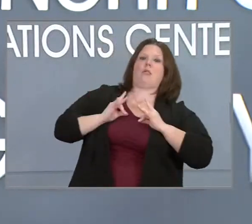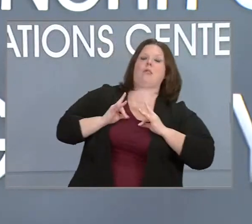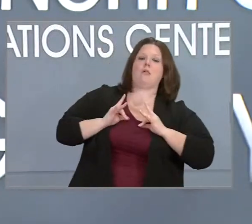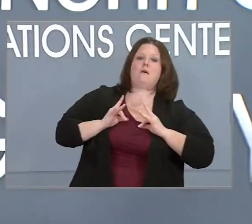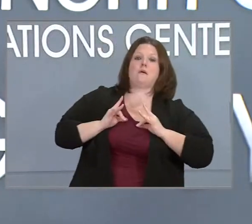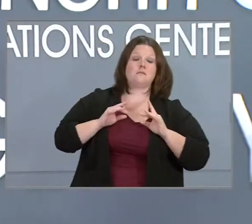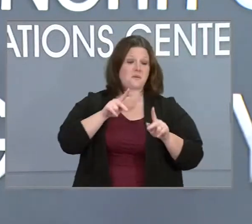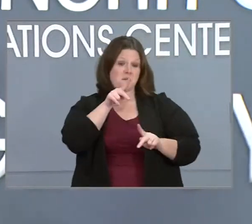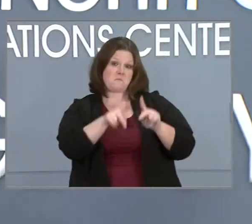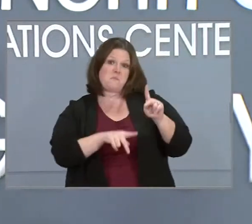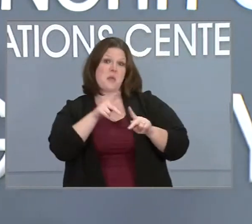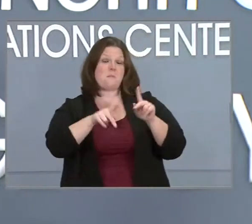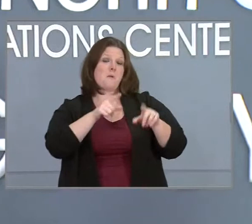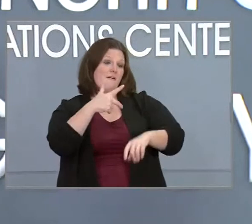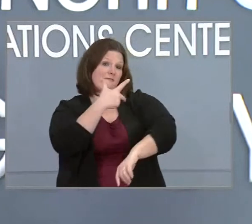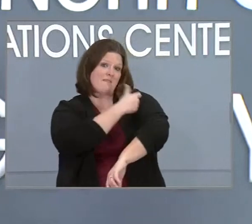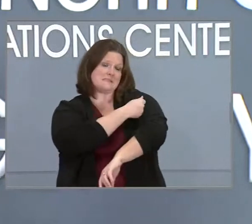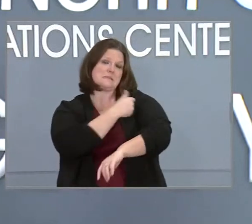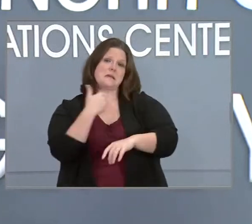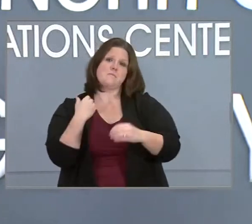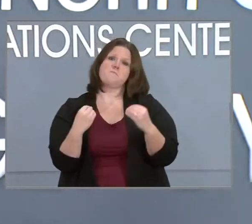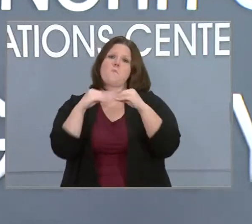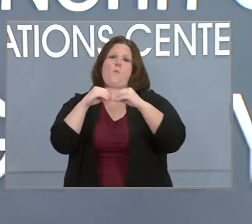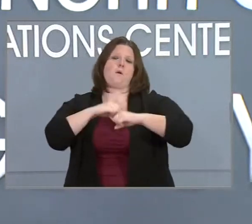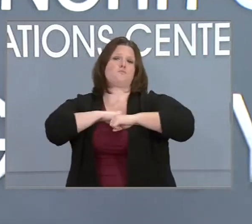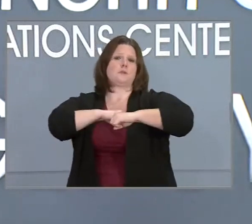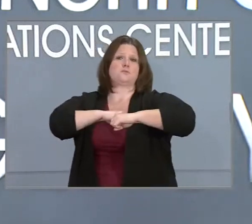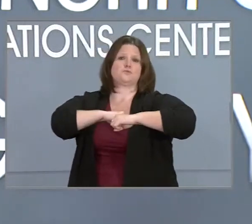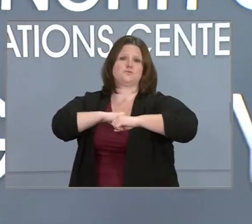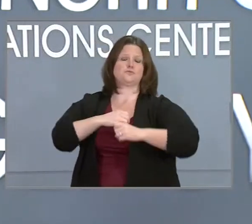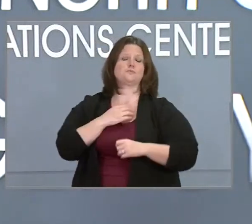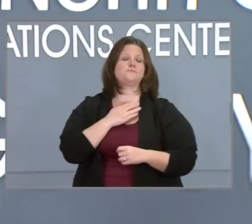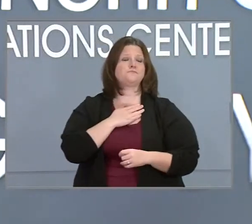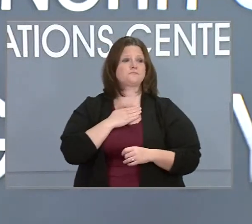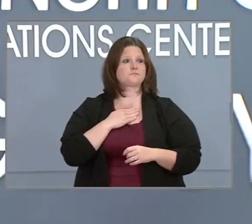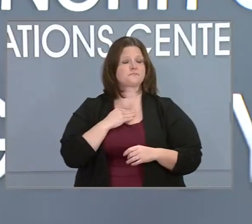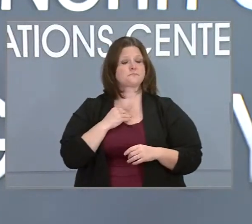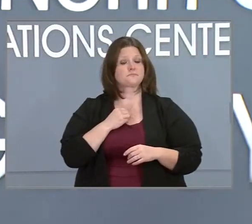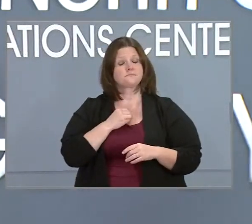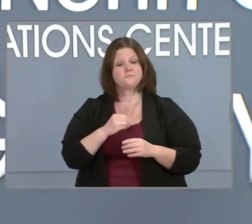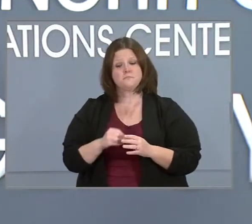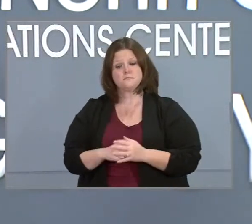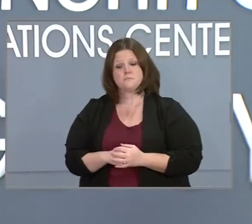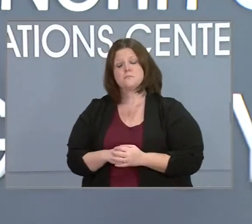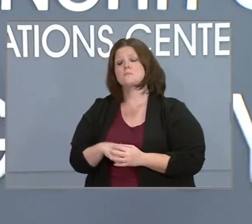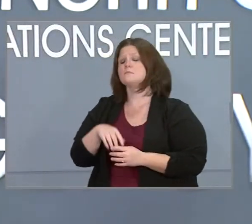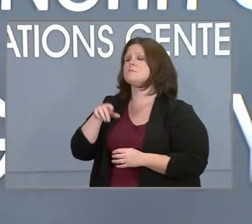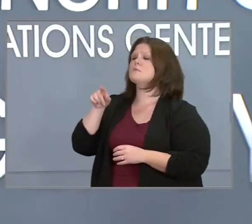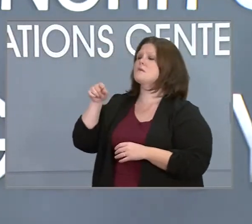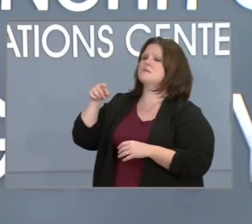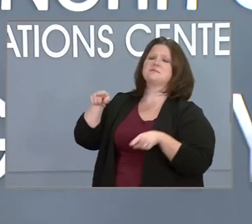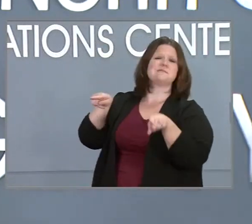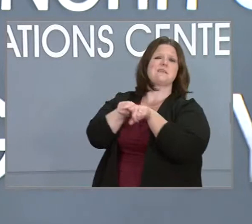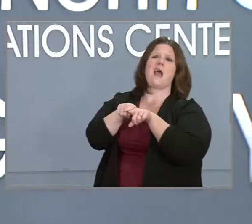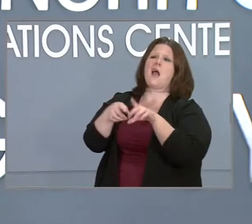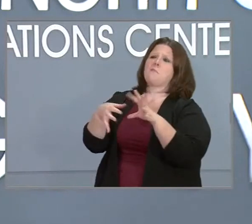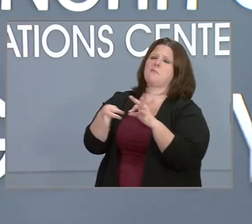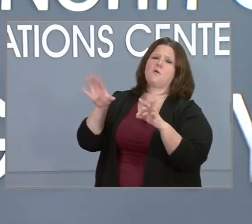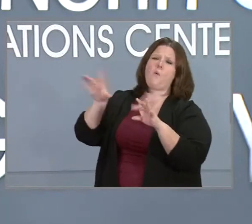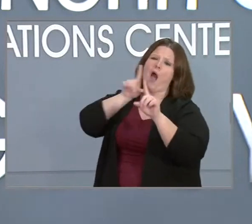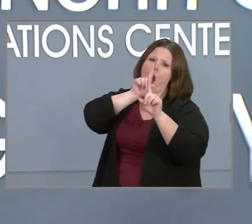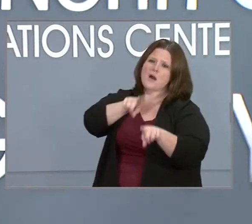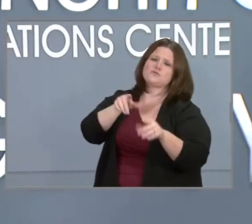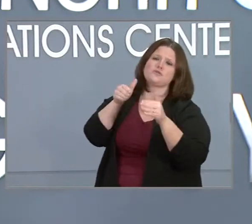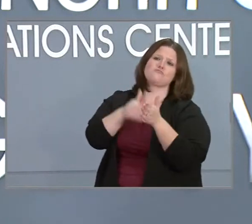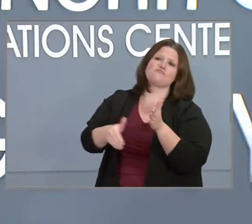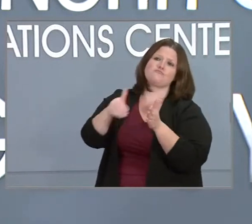certainly are better protected there. We've been here before, and you've said that all options remain on the table. I guess my question is,